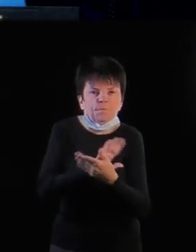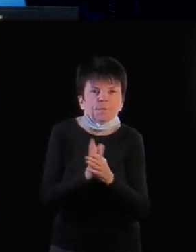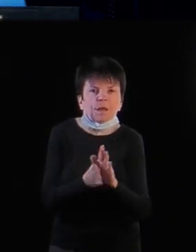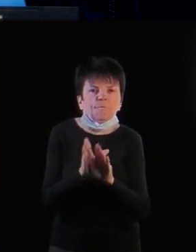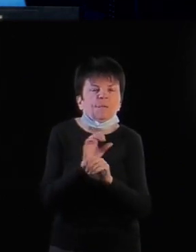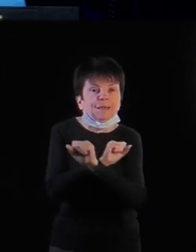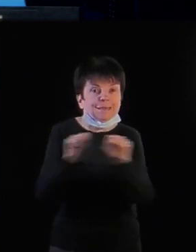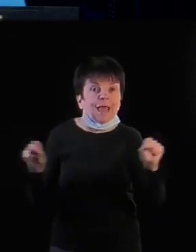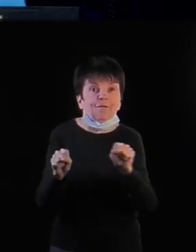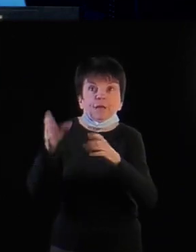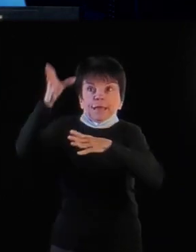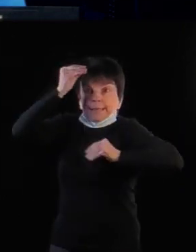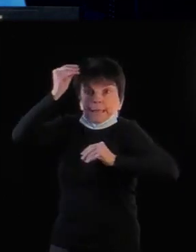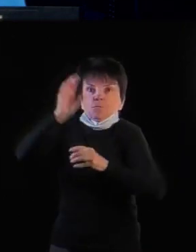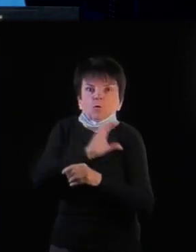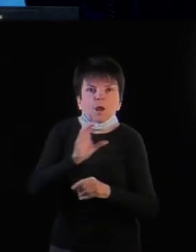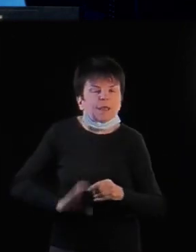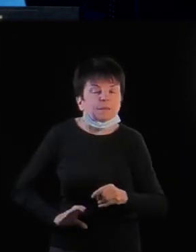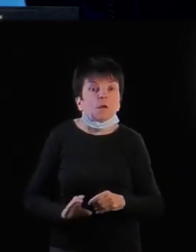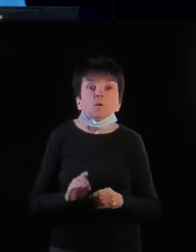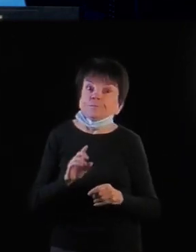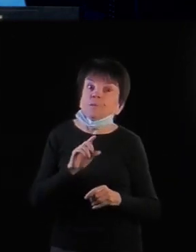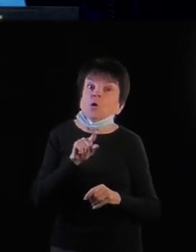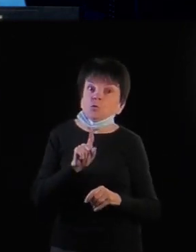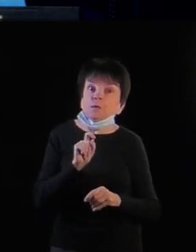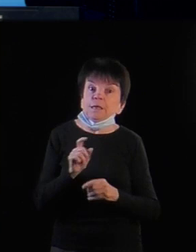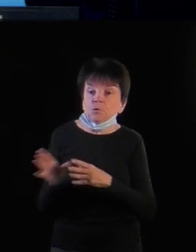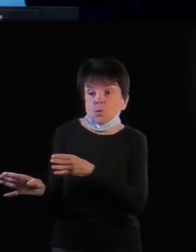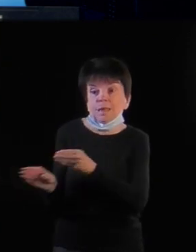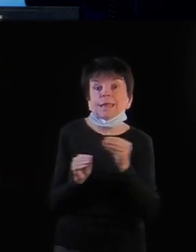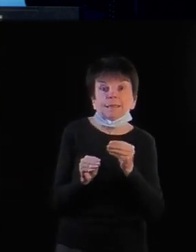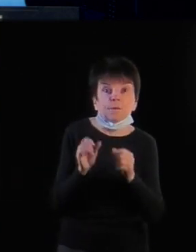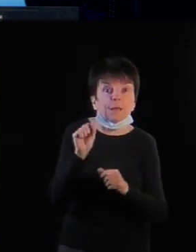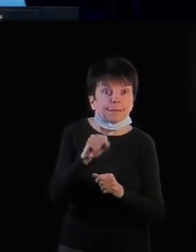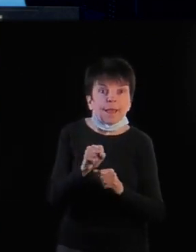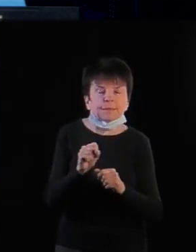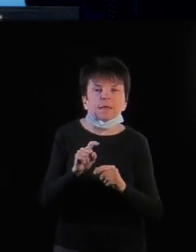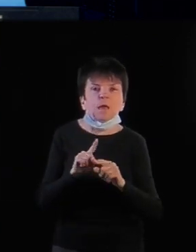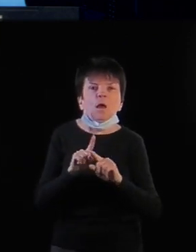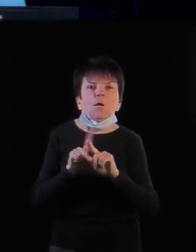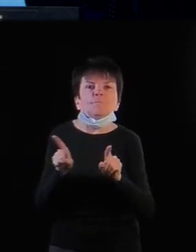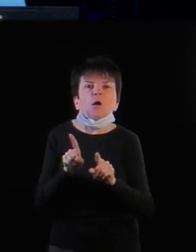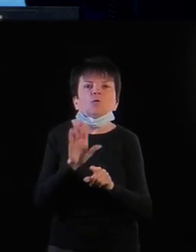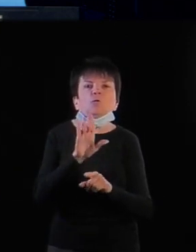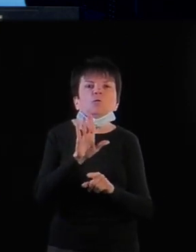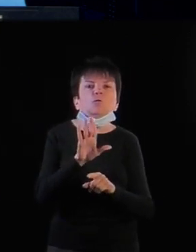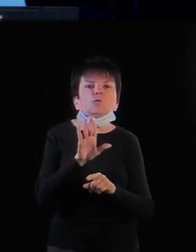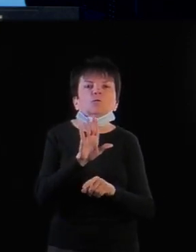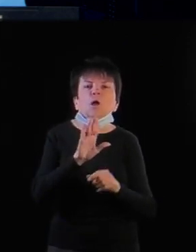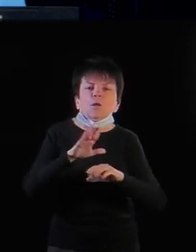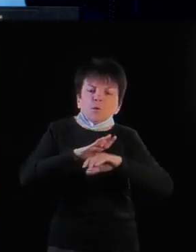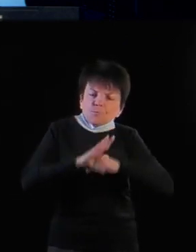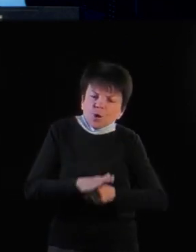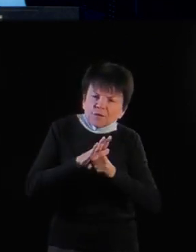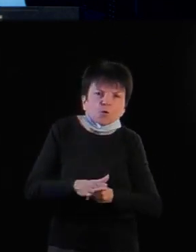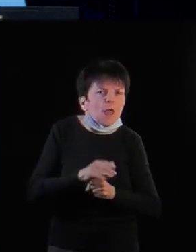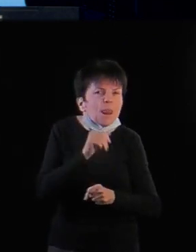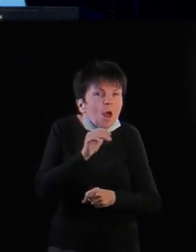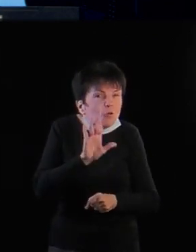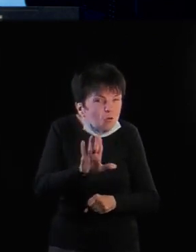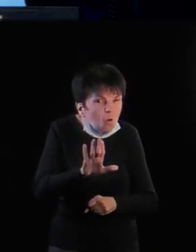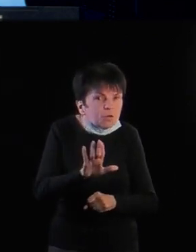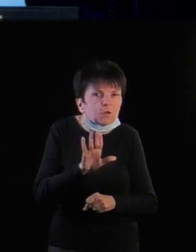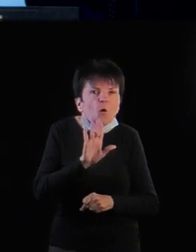that way, and don't back away from that. I'm not saying that. But what I am saying is that your job, the pressure is not on you. Your job is to